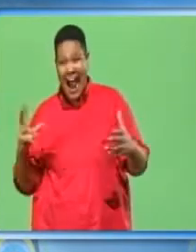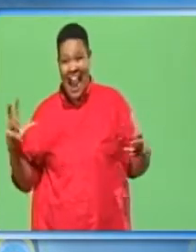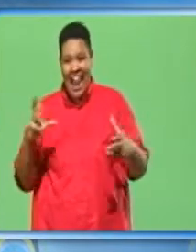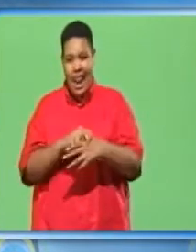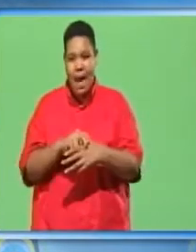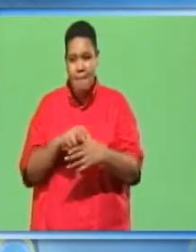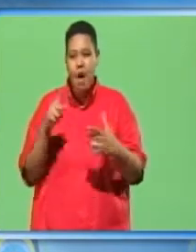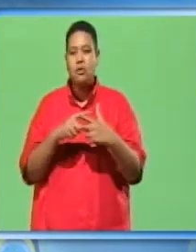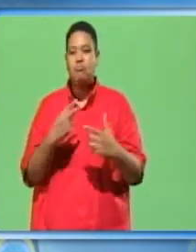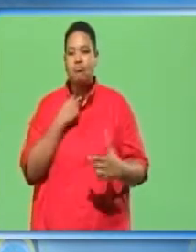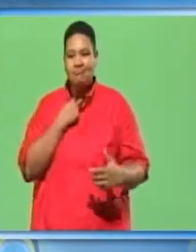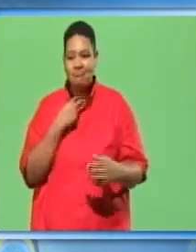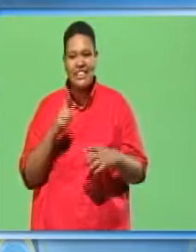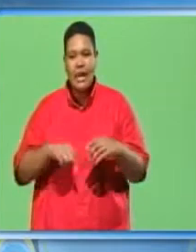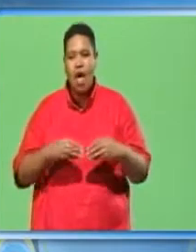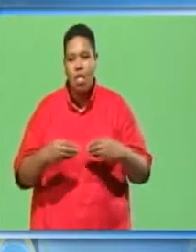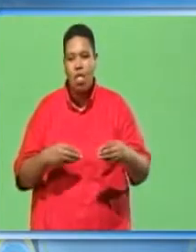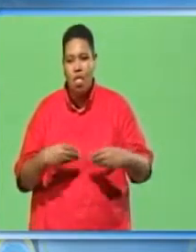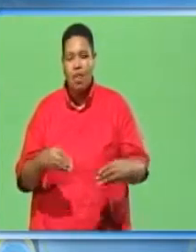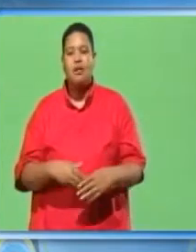sets.